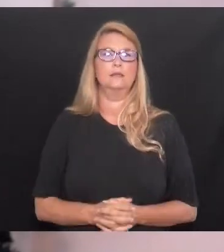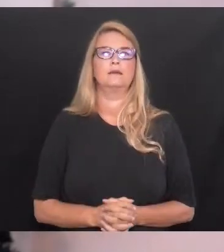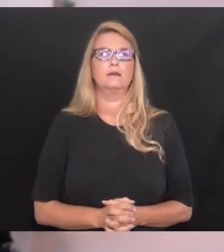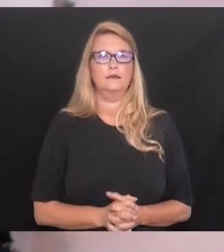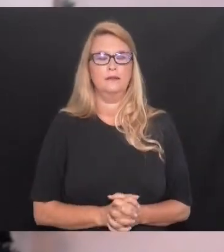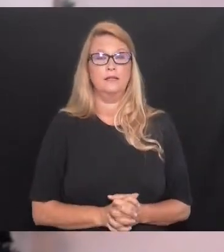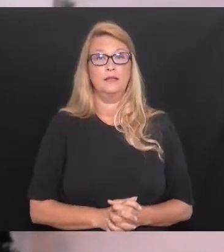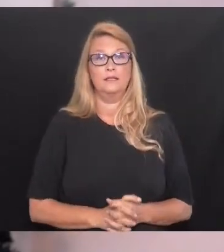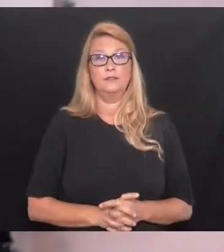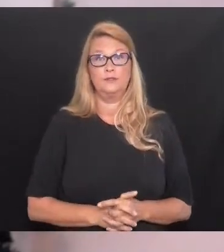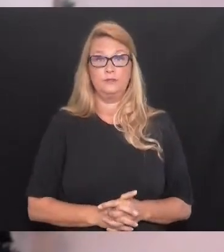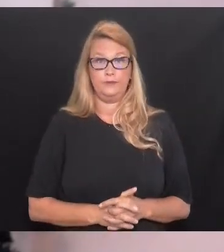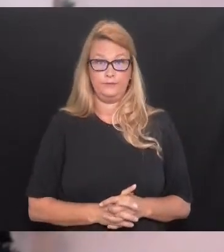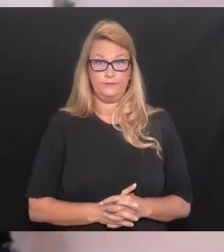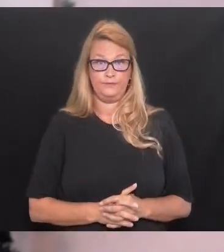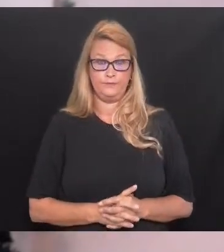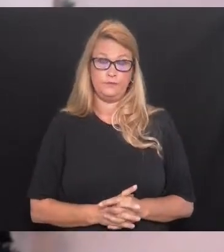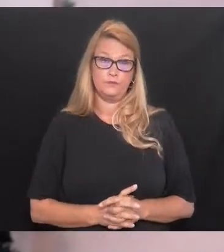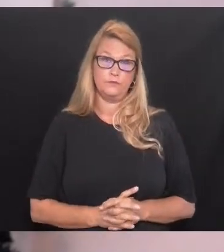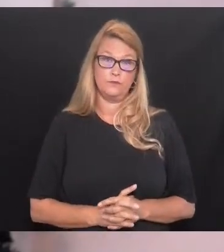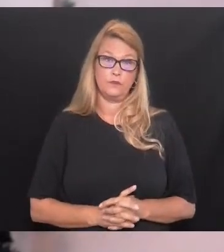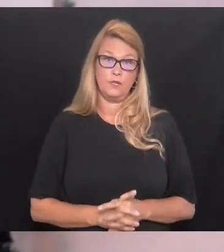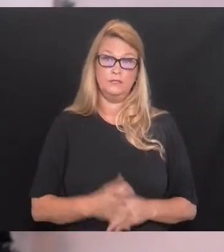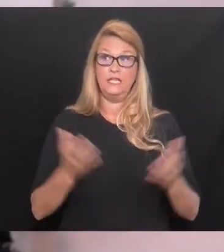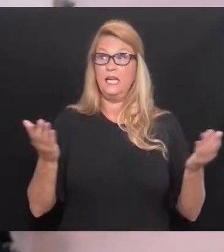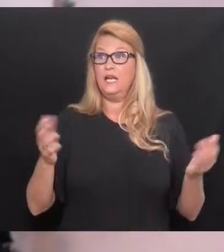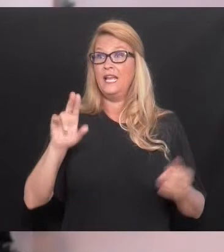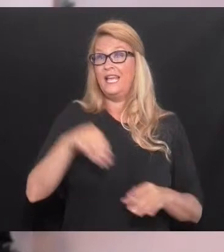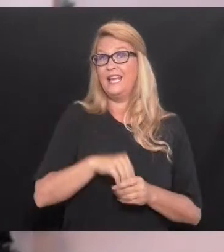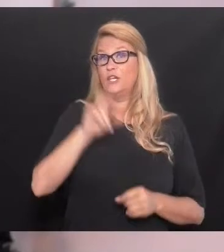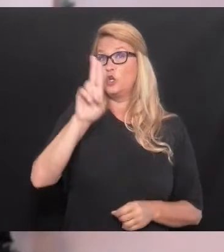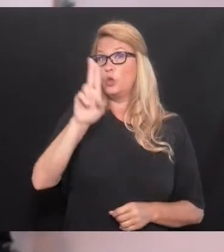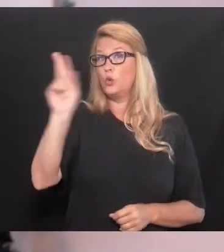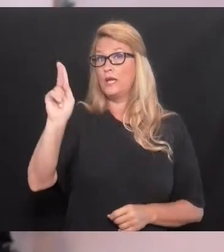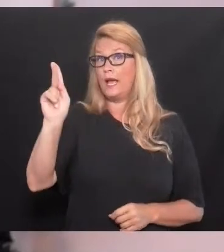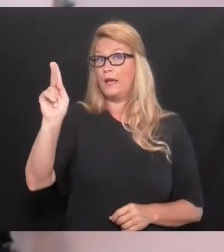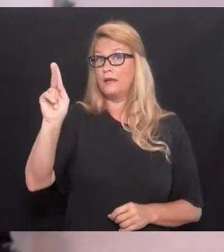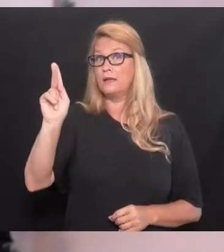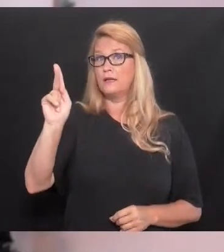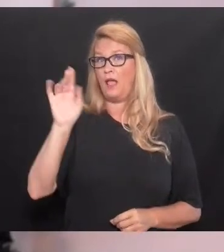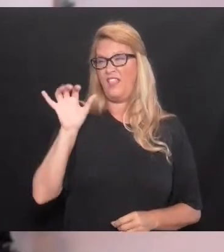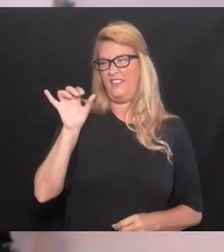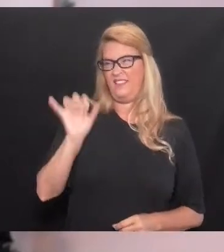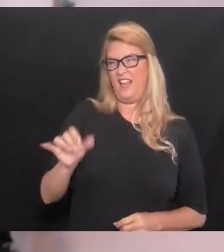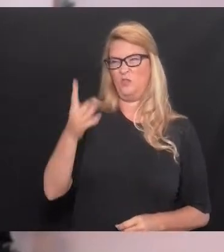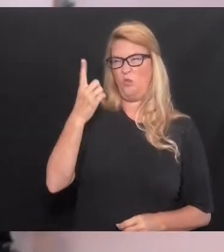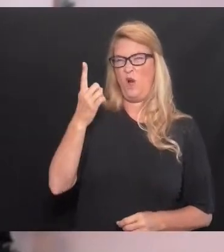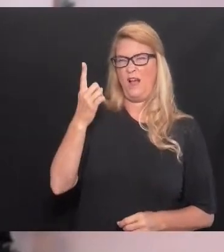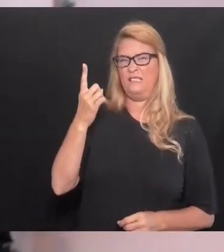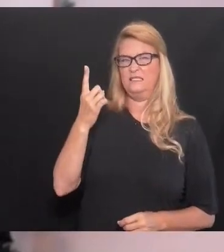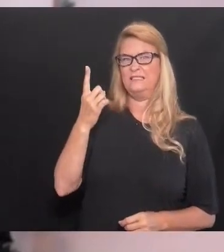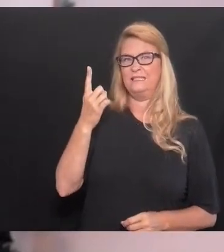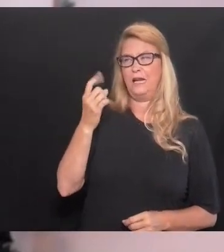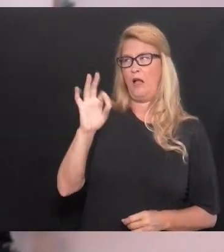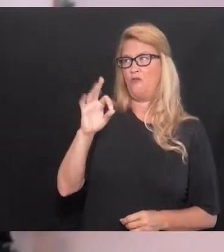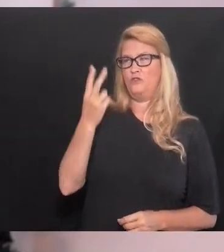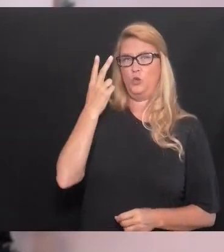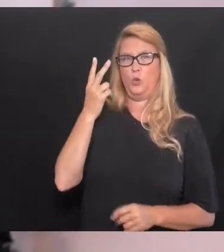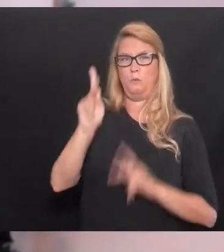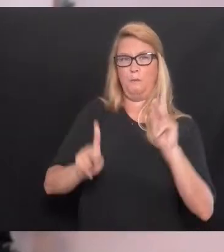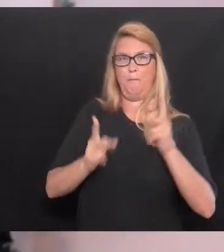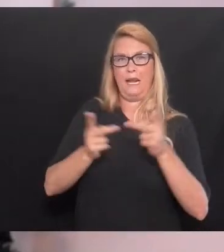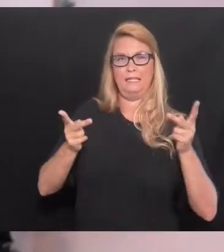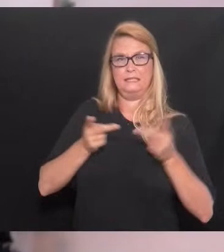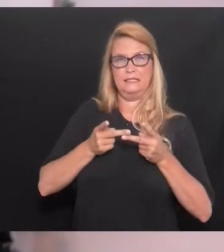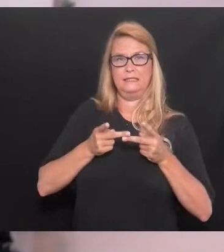governor is also correct when he reports that in the United Kingdom, which has been one of the two places, I think, in the world that's been